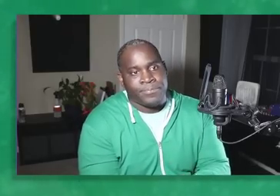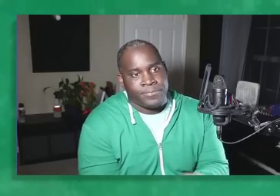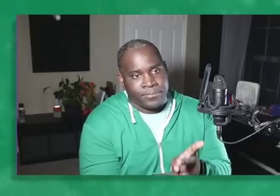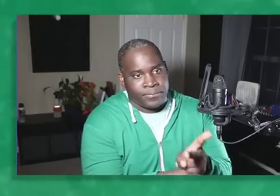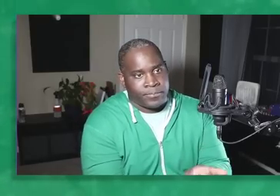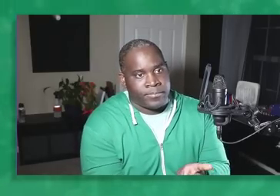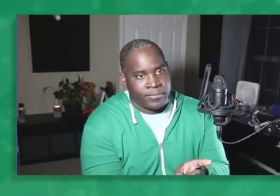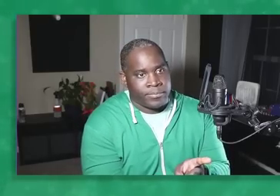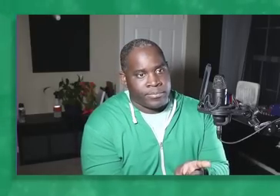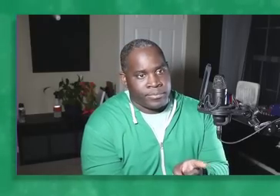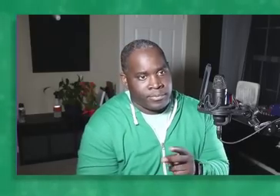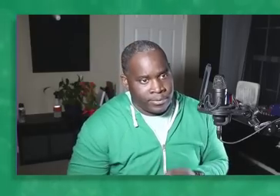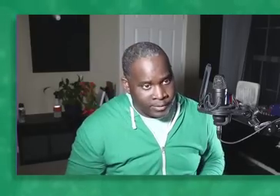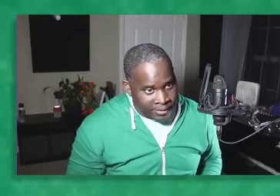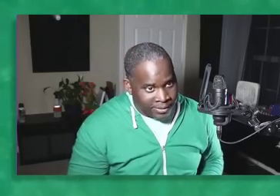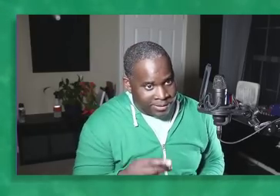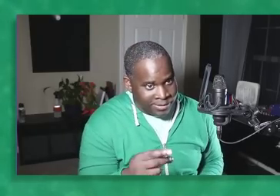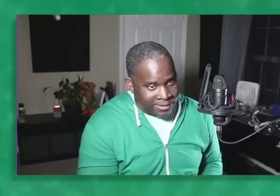careful.